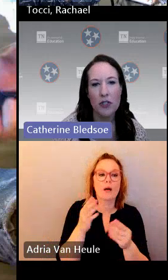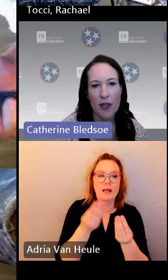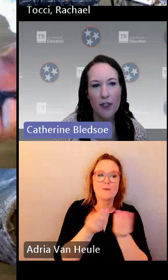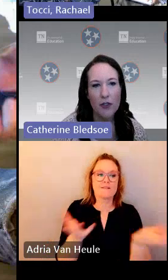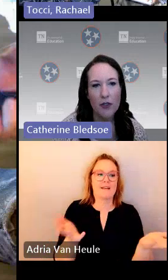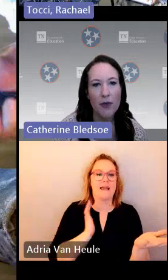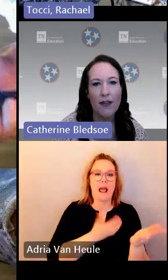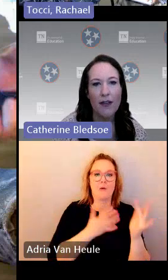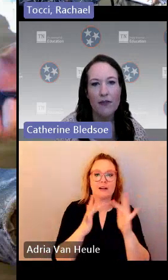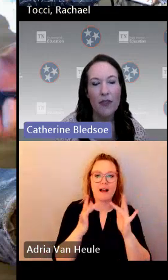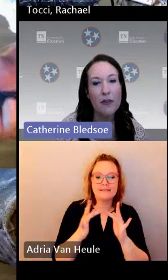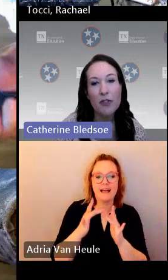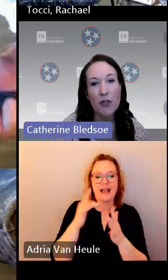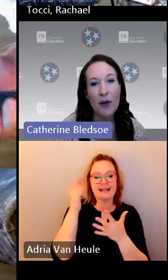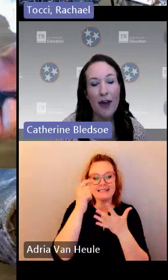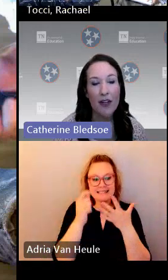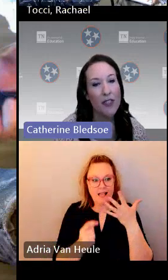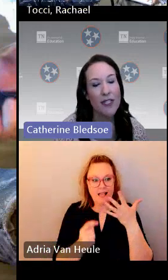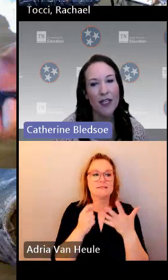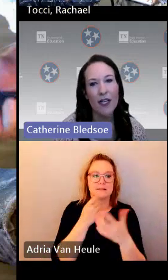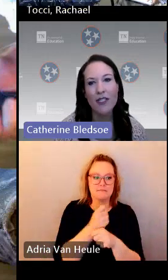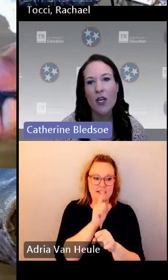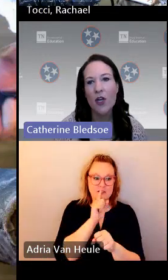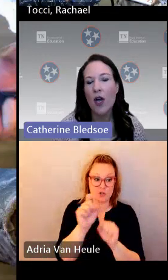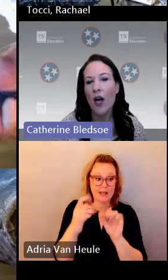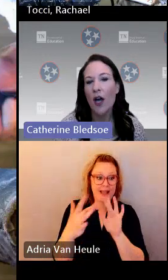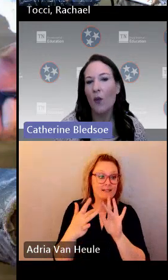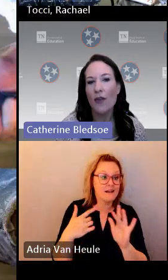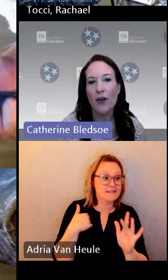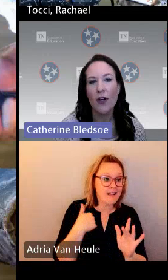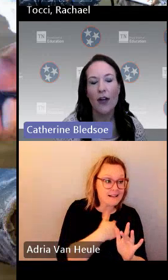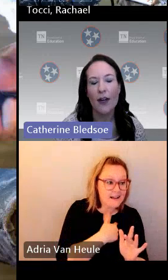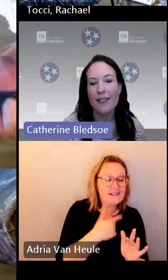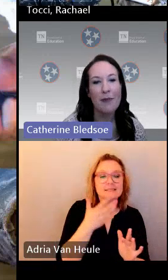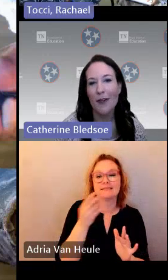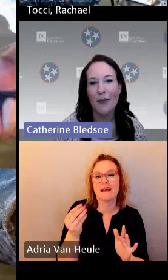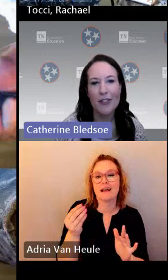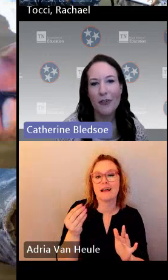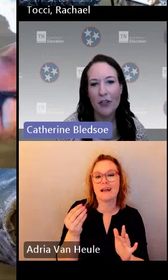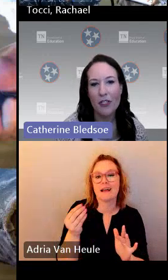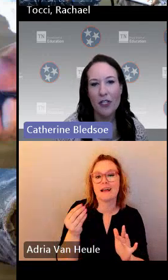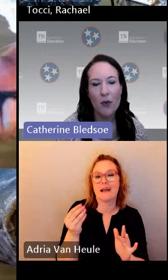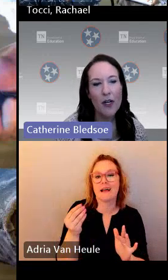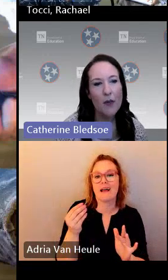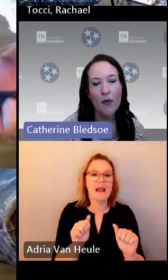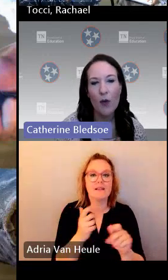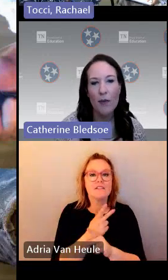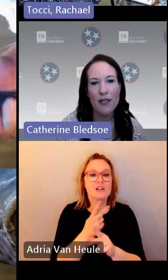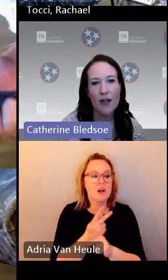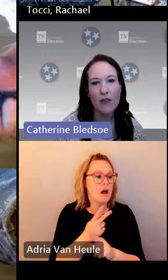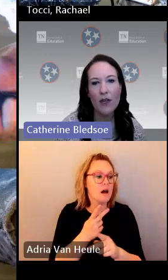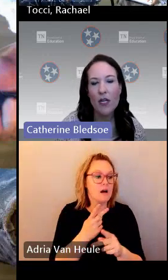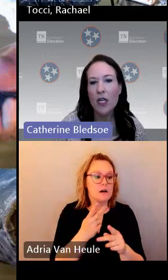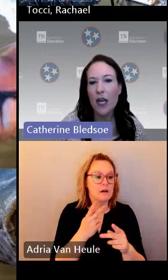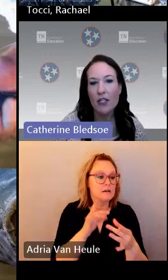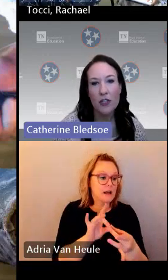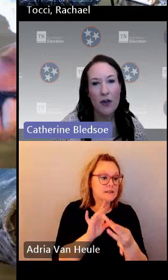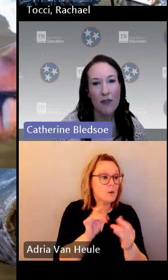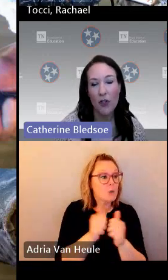we're going to make sure that you leave with those so you know how to contact us, whether depending on which university you're working with or